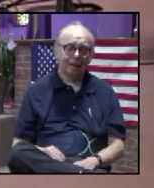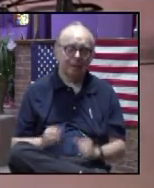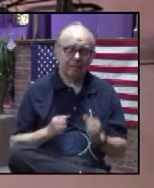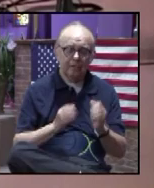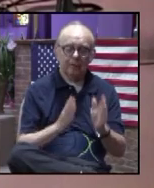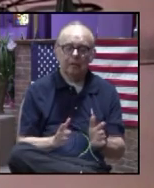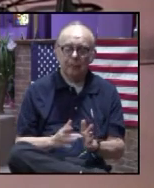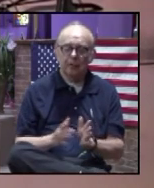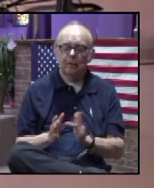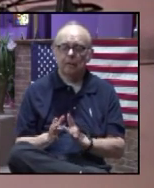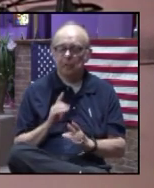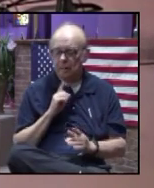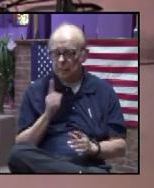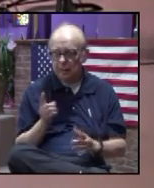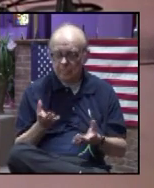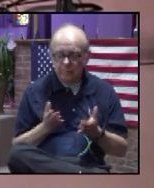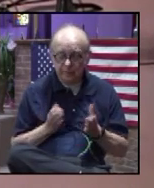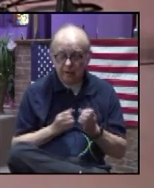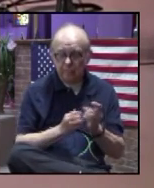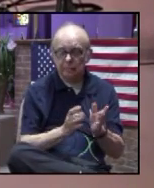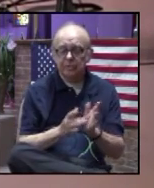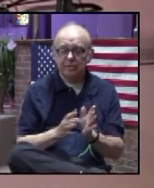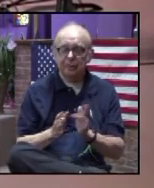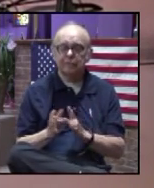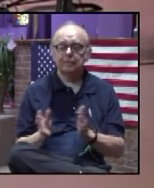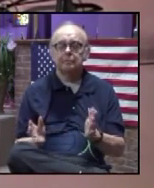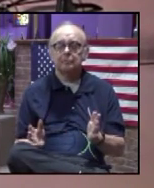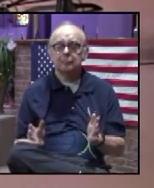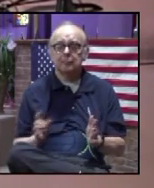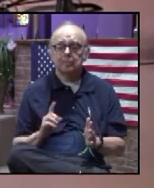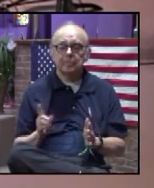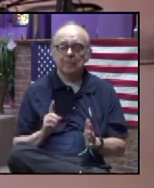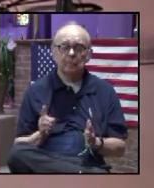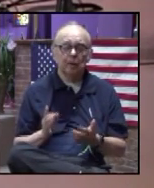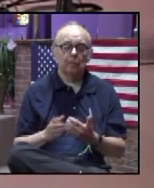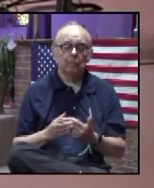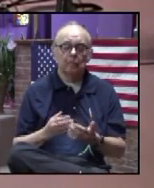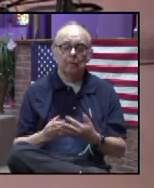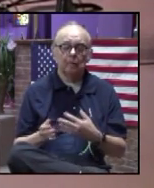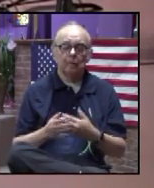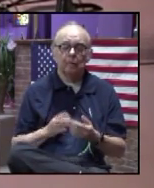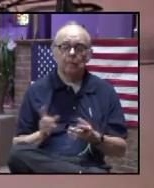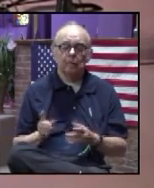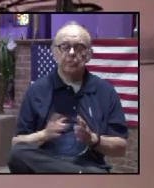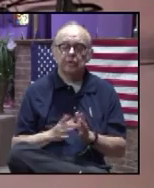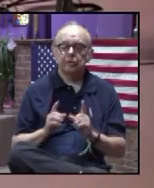Followers of Jesus are willing to follow Jesus wherever he goes.